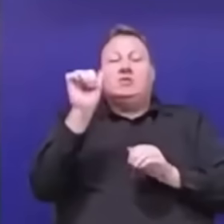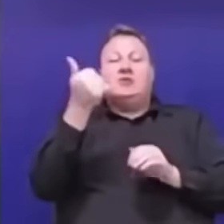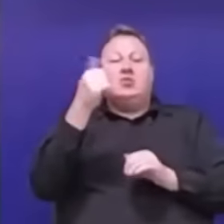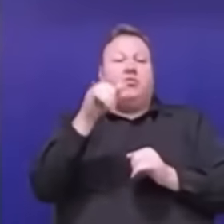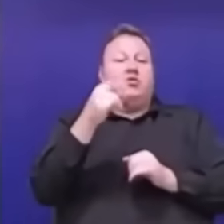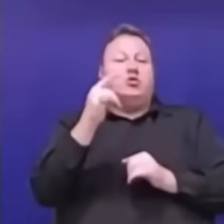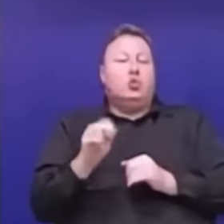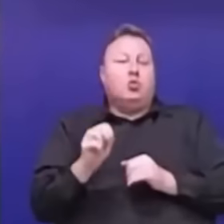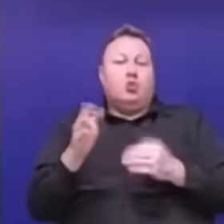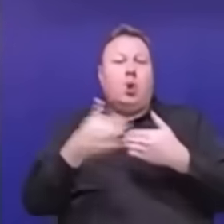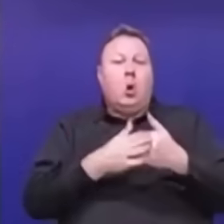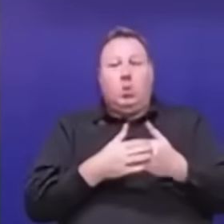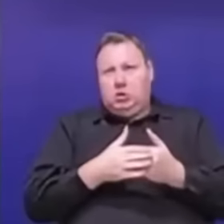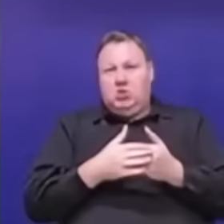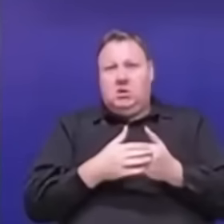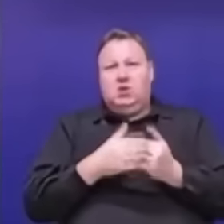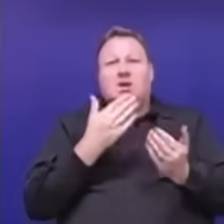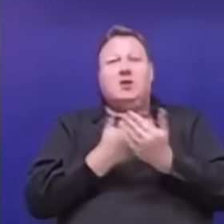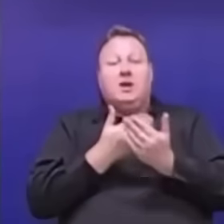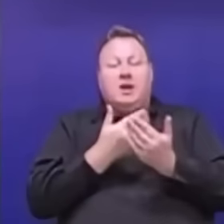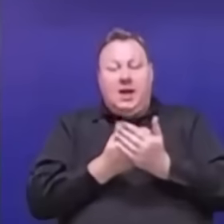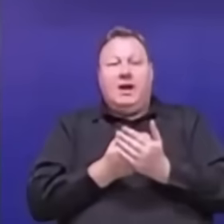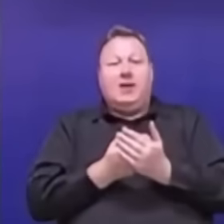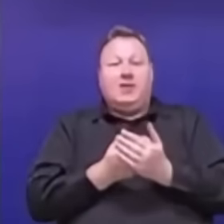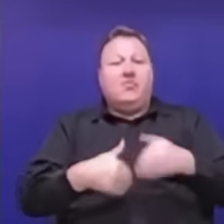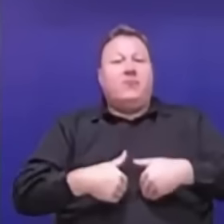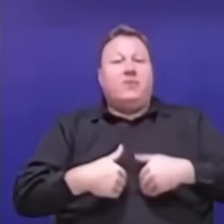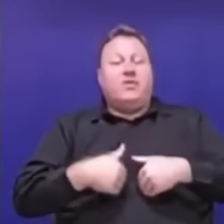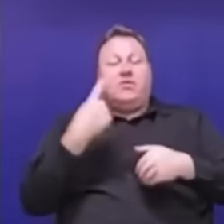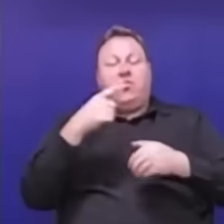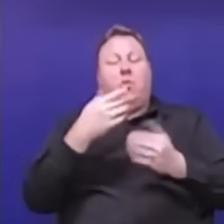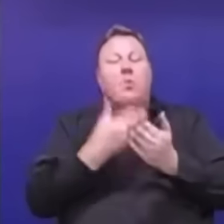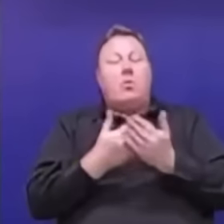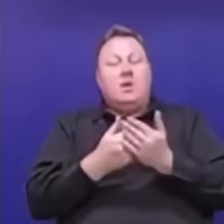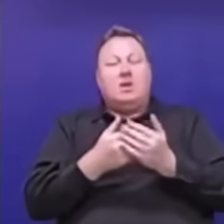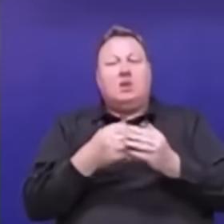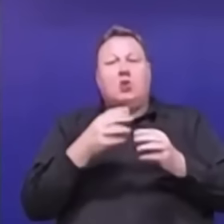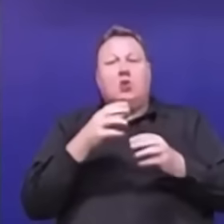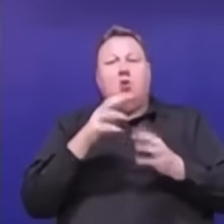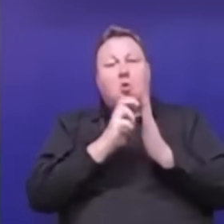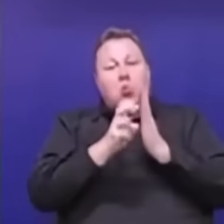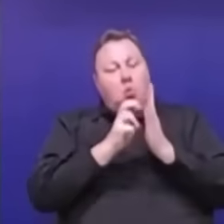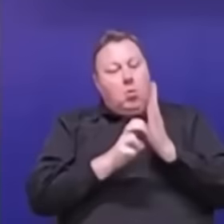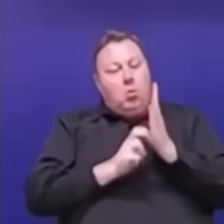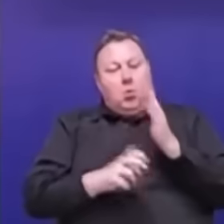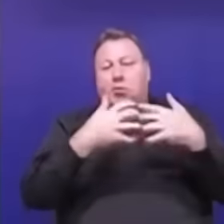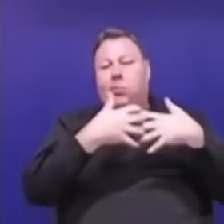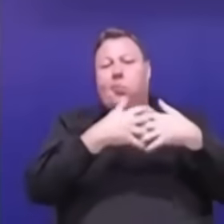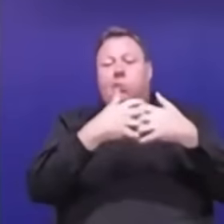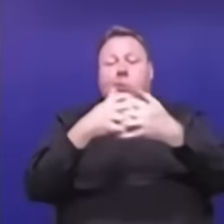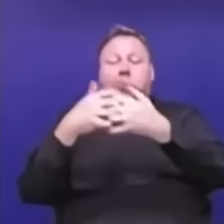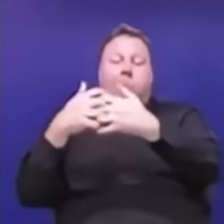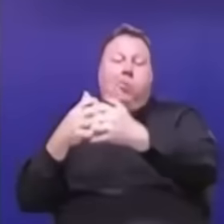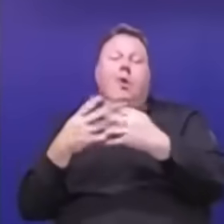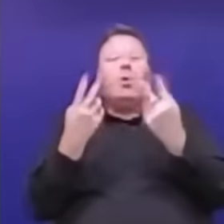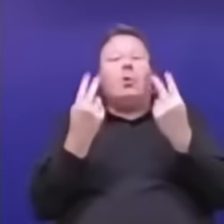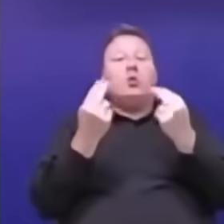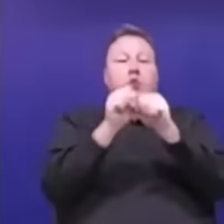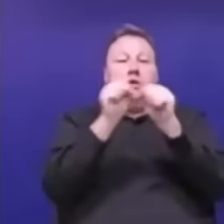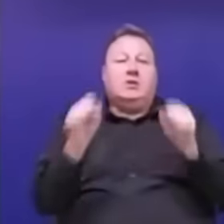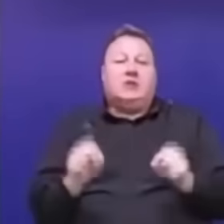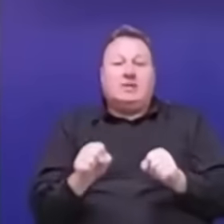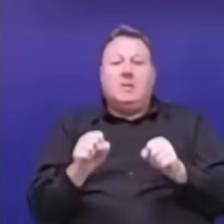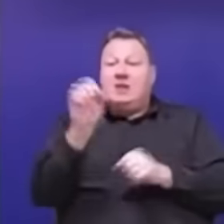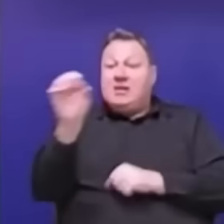so that we can implement an appropriate and fit-for-purpose regulatory framework for this new system, which will enable South Africans